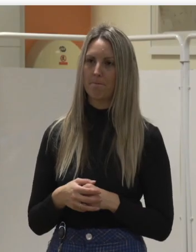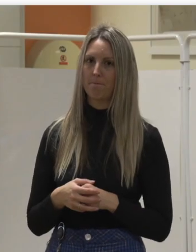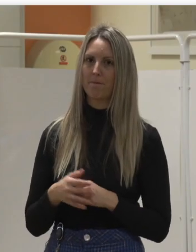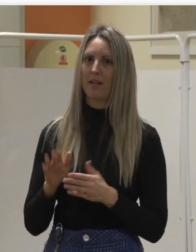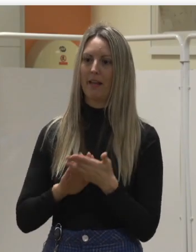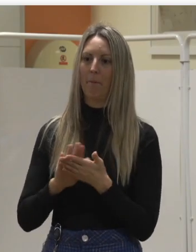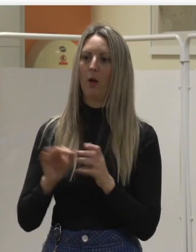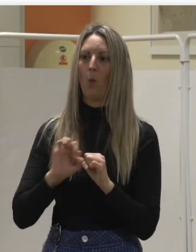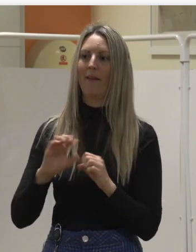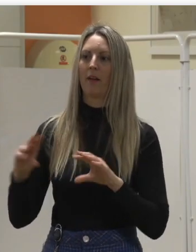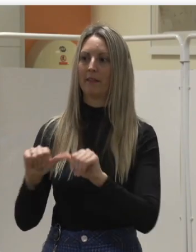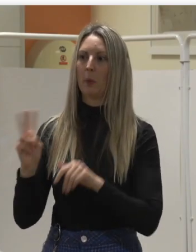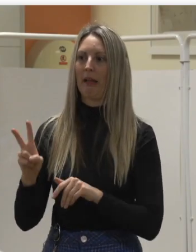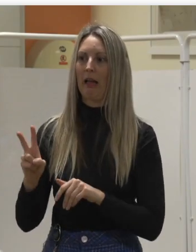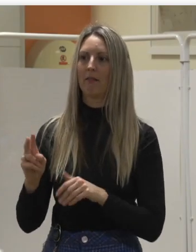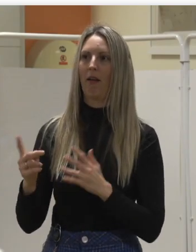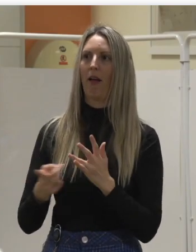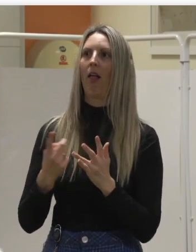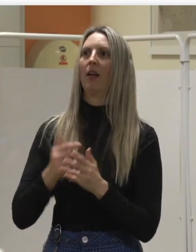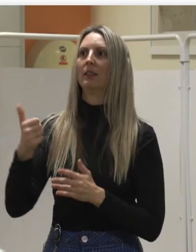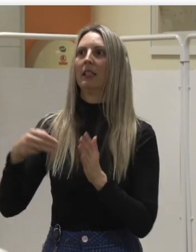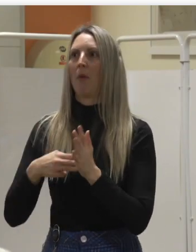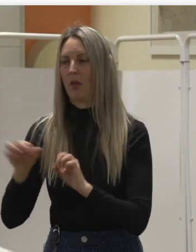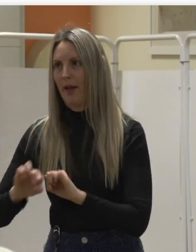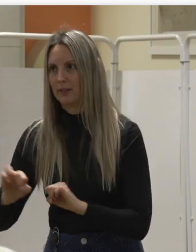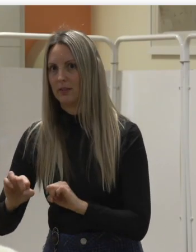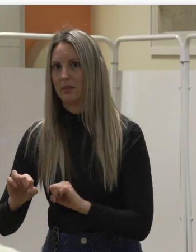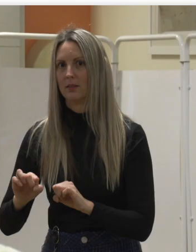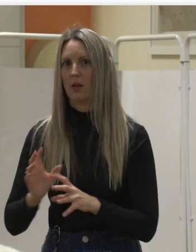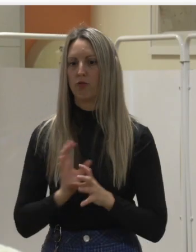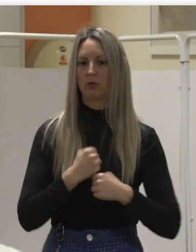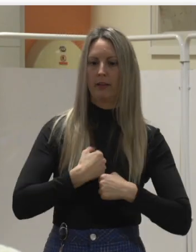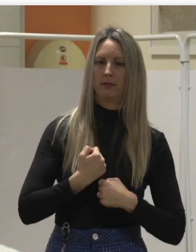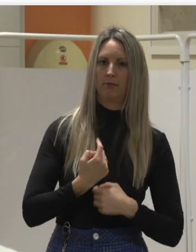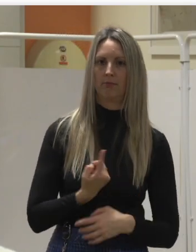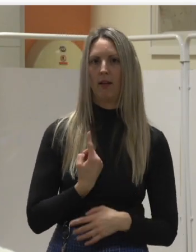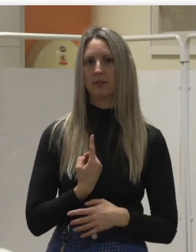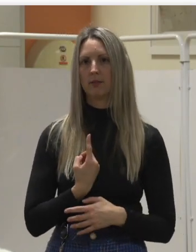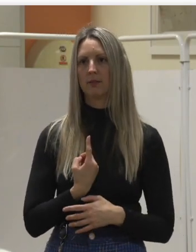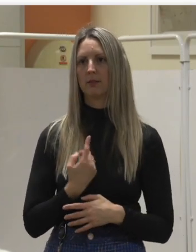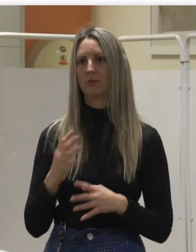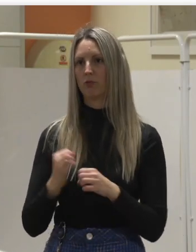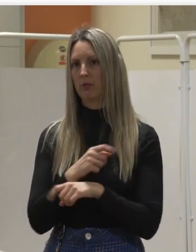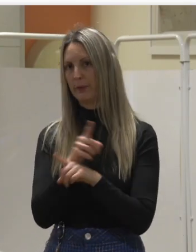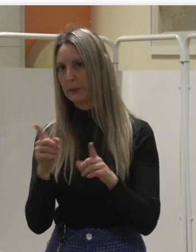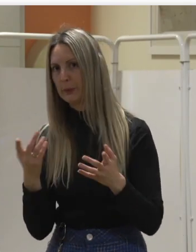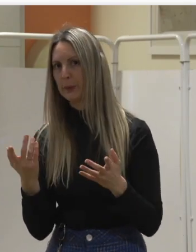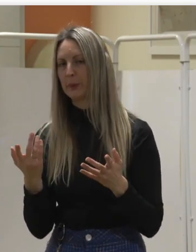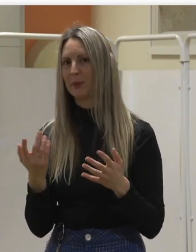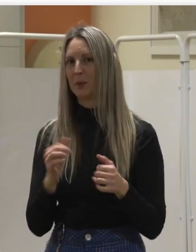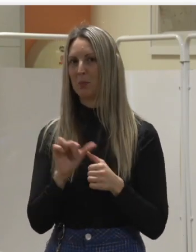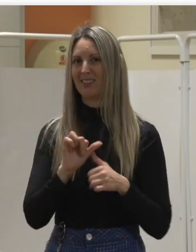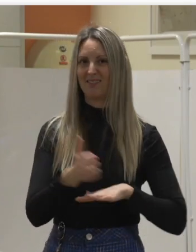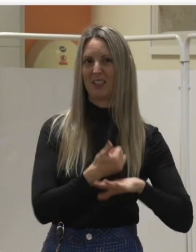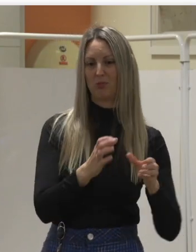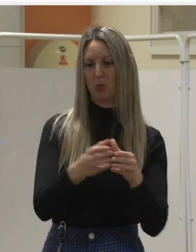another 6 months again. So it is frustration for us, frustration for people, more frustration for people who have the conditions. We